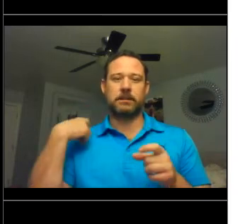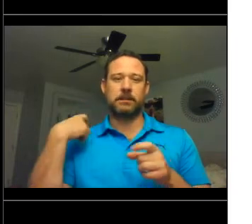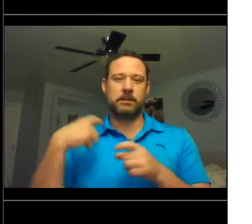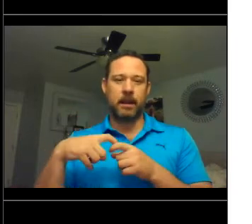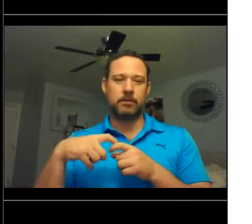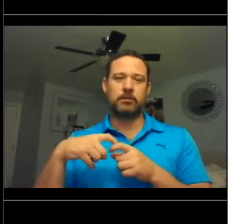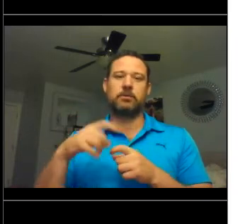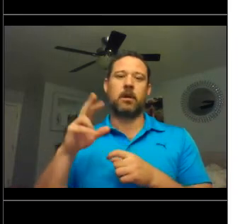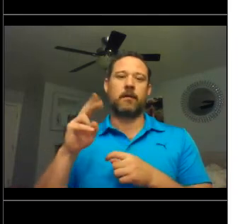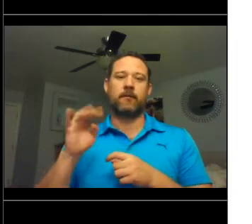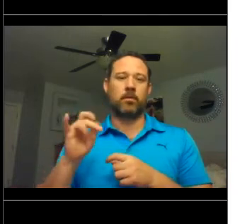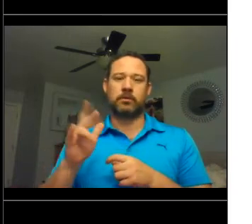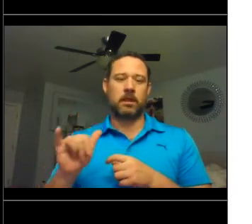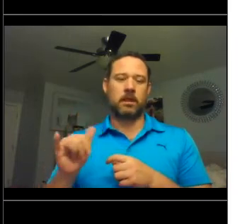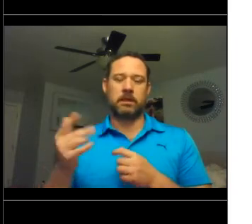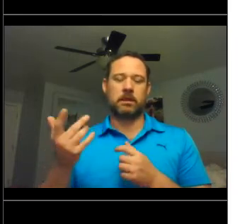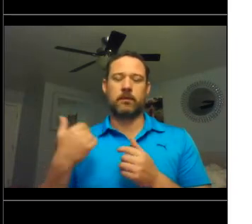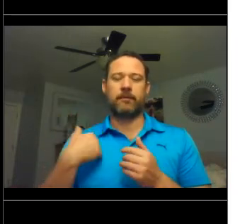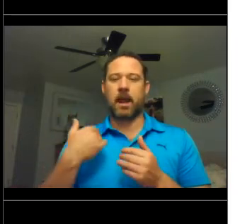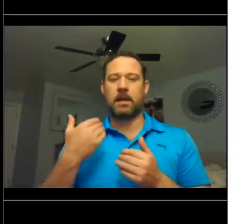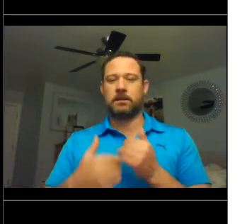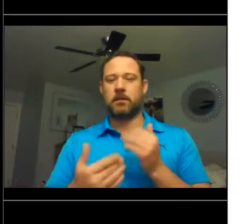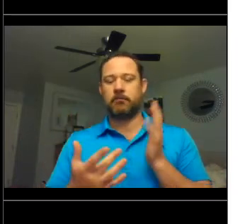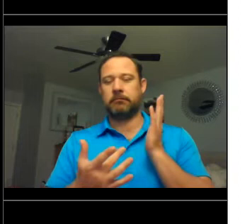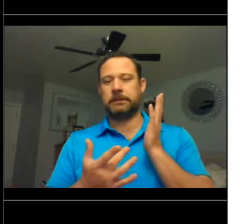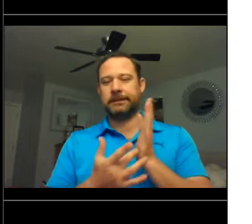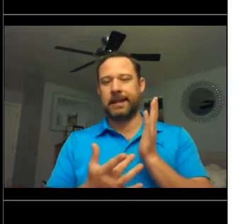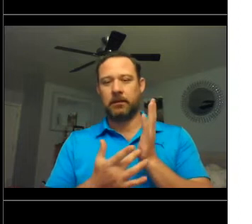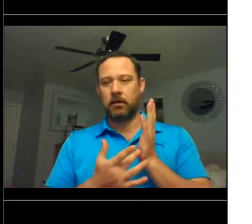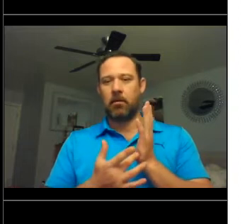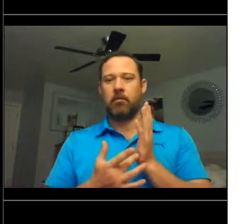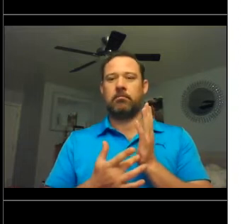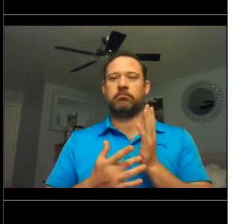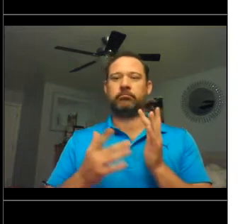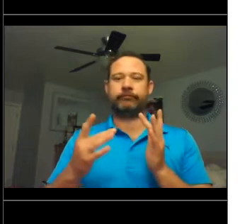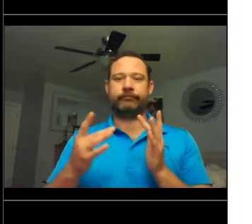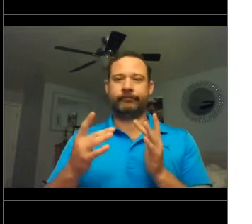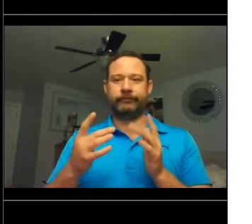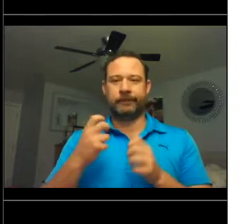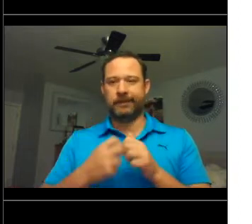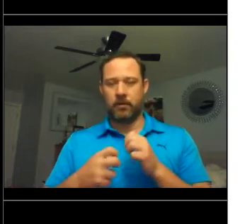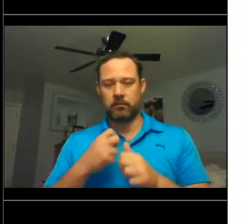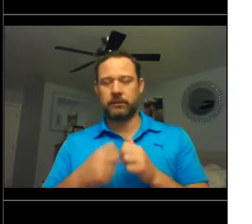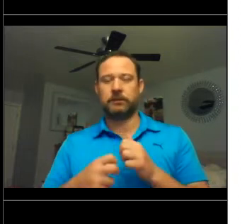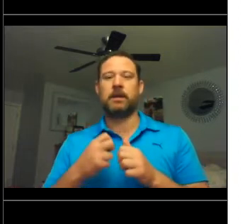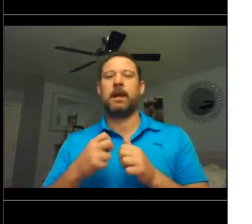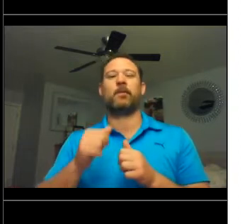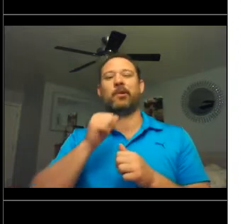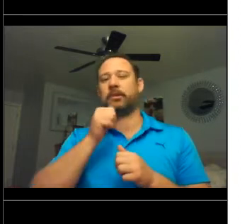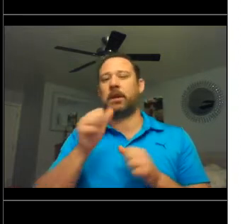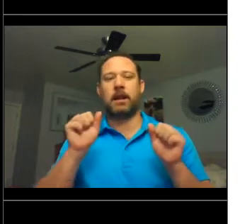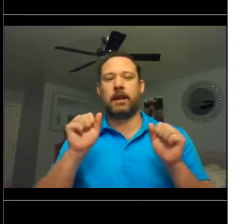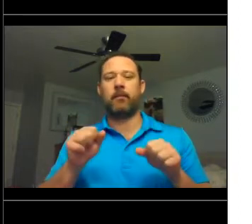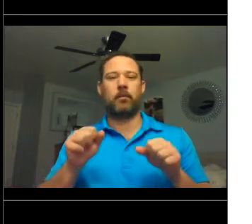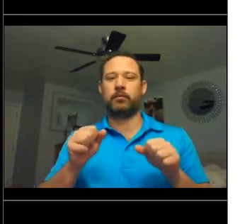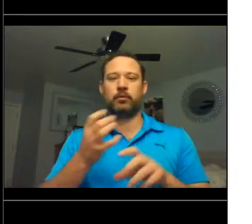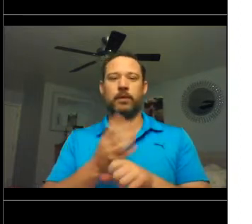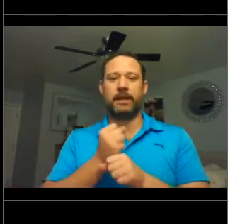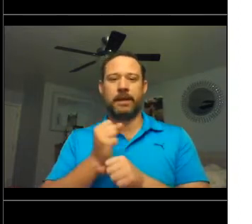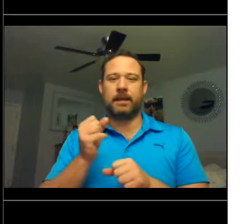translation. Unfortunately, we've had some technical lapses on our side, and we are not able to get that line